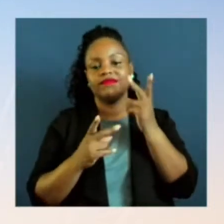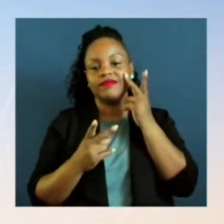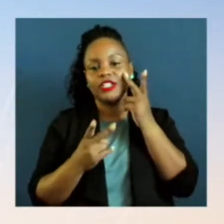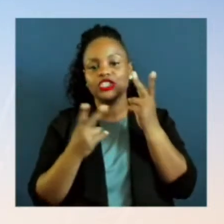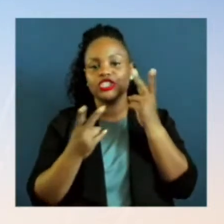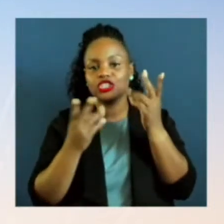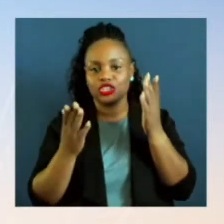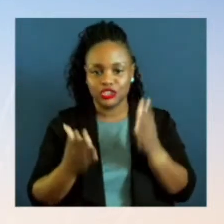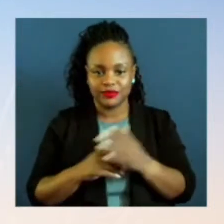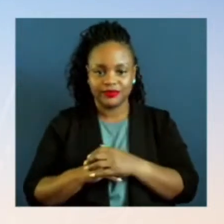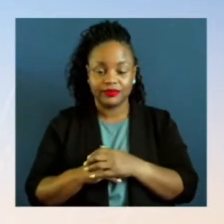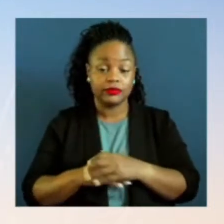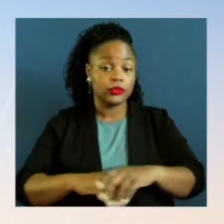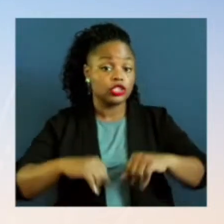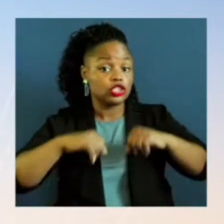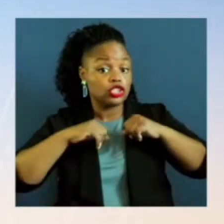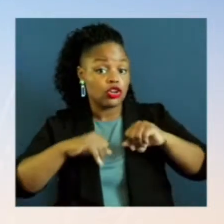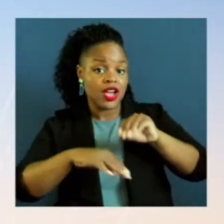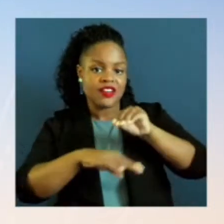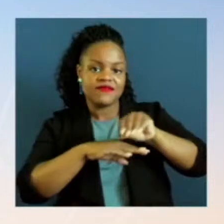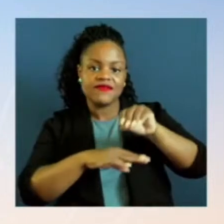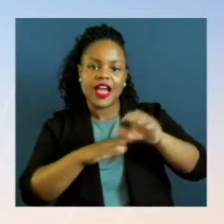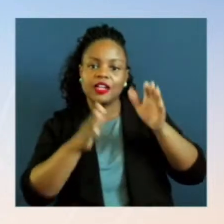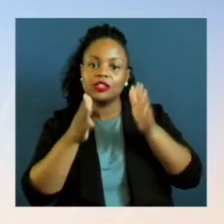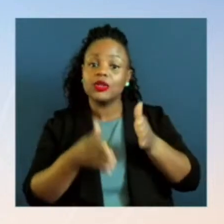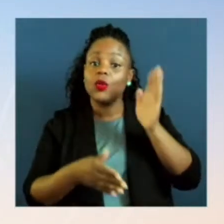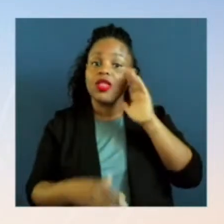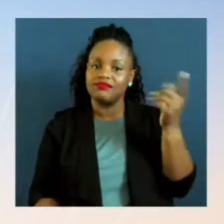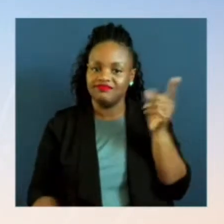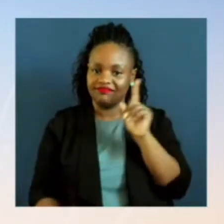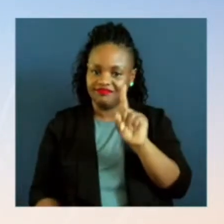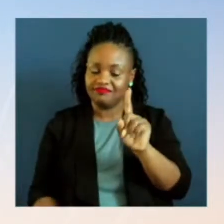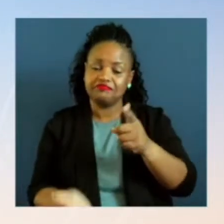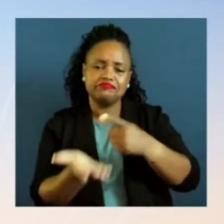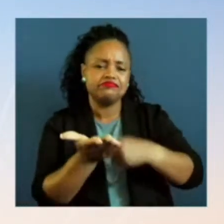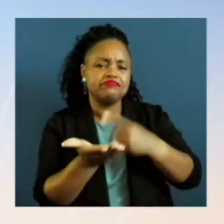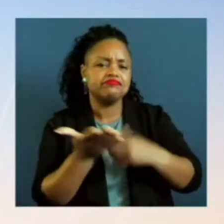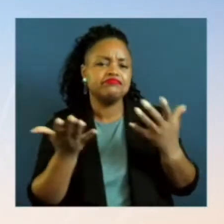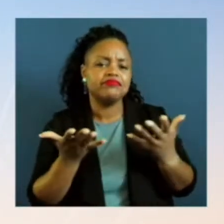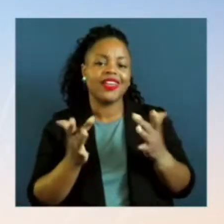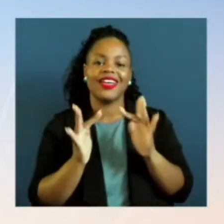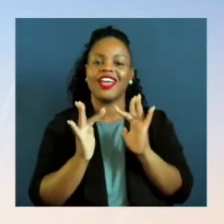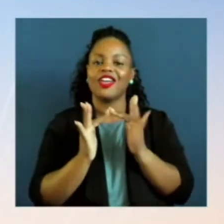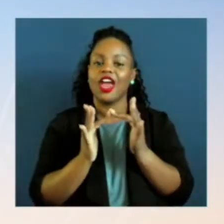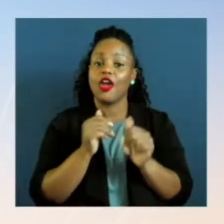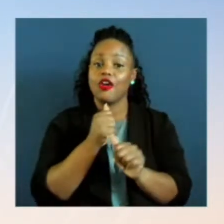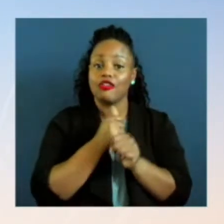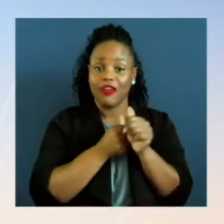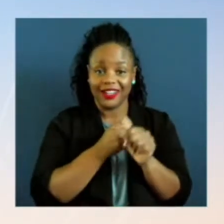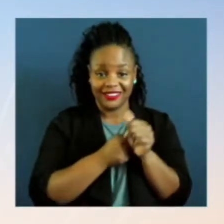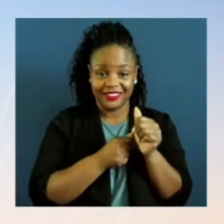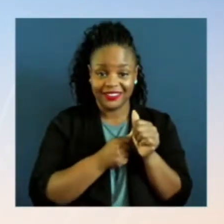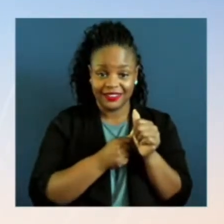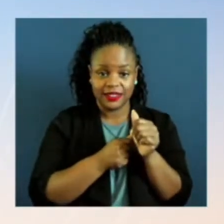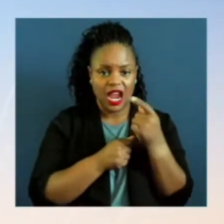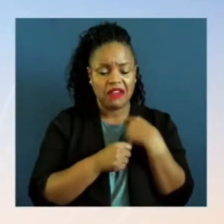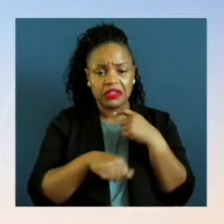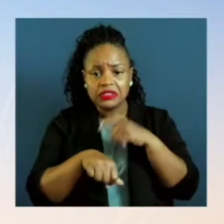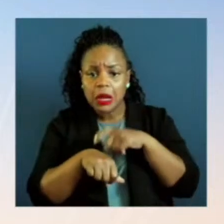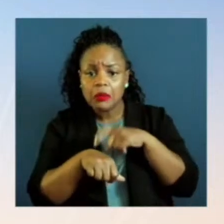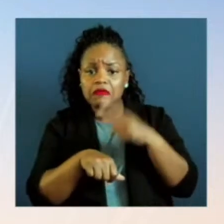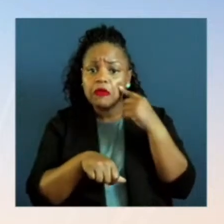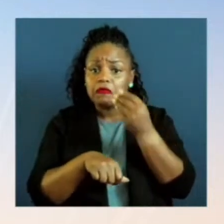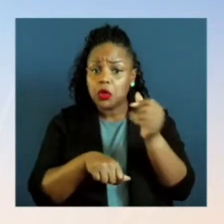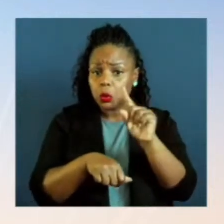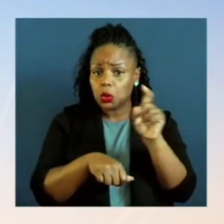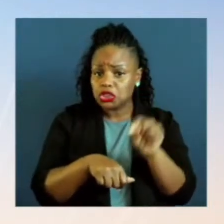speak to you briefly about cyber threats. She only has time for just a very few questions because she has to run off to a meeting. I